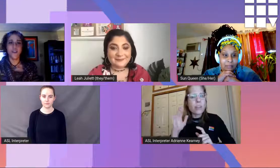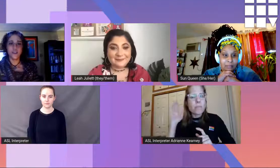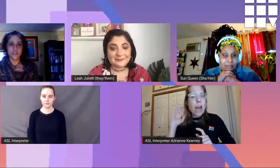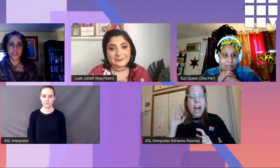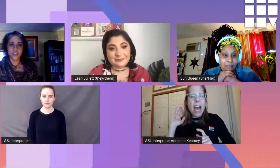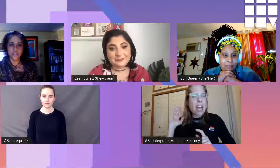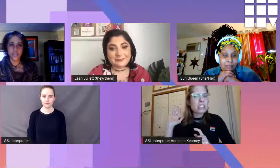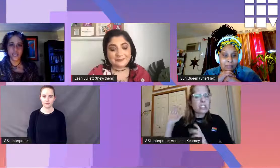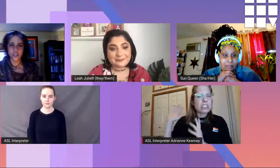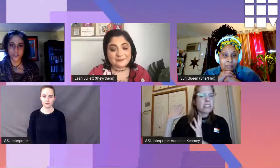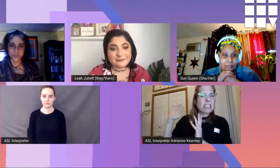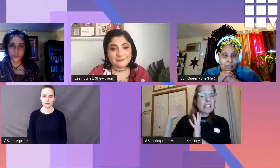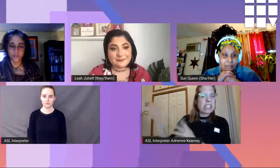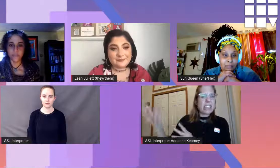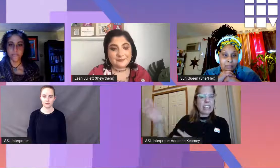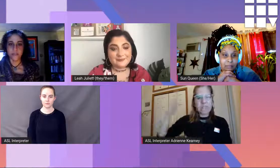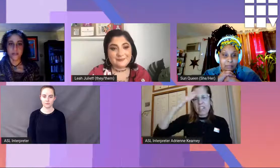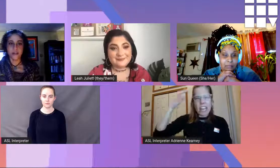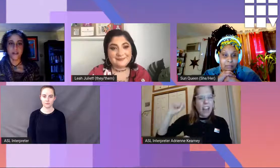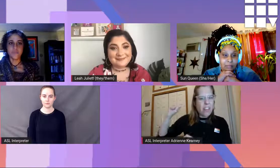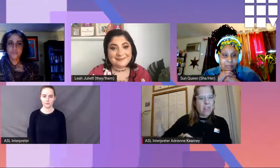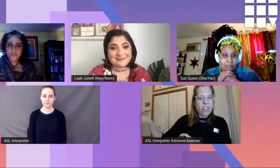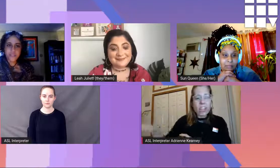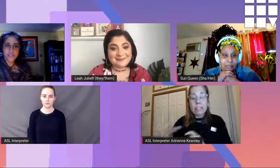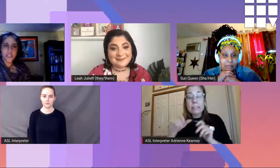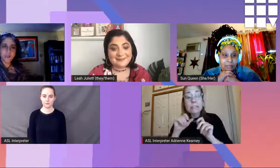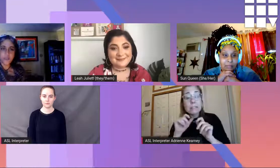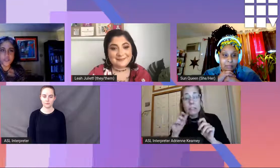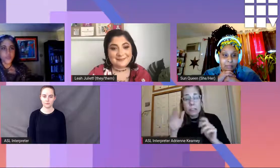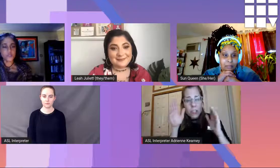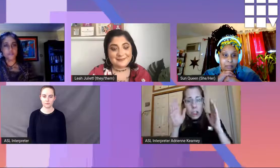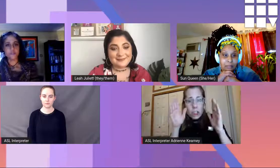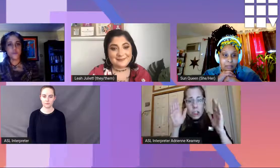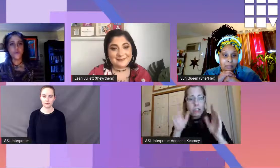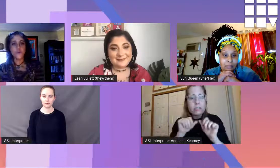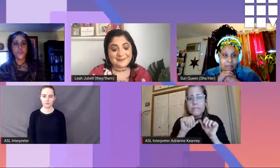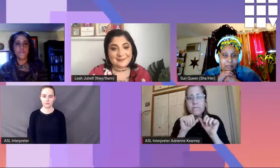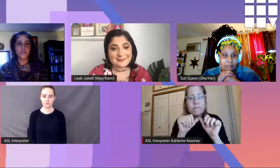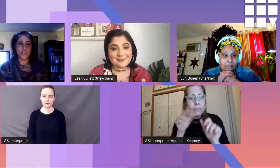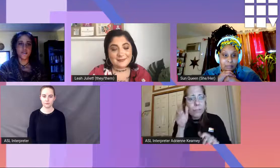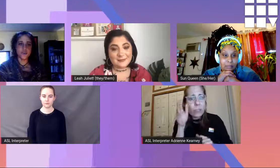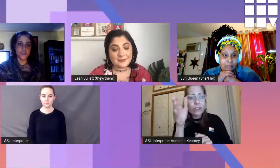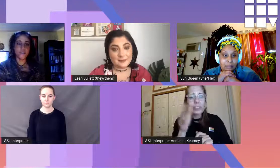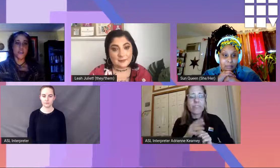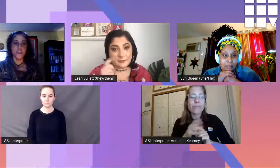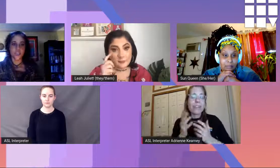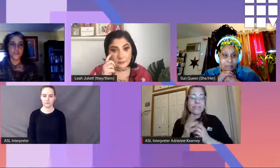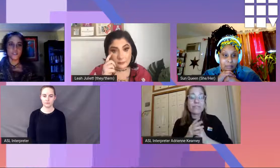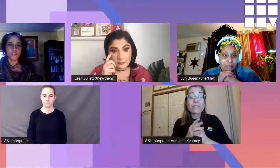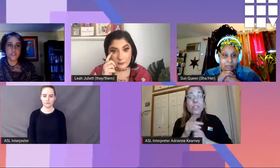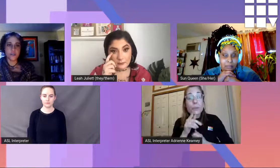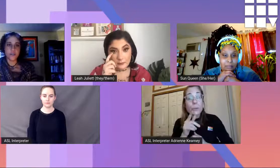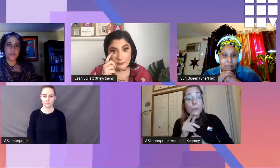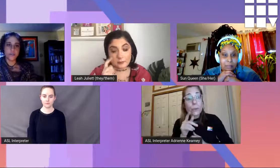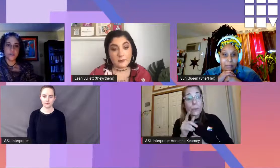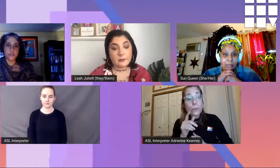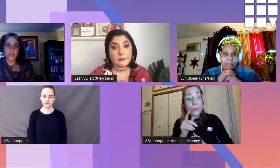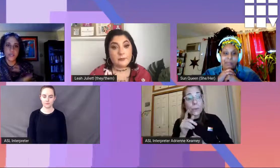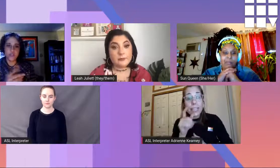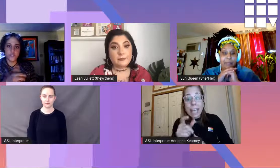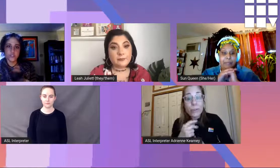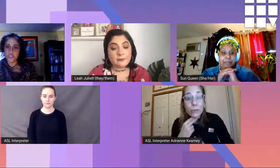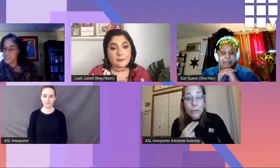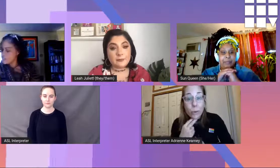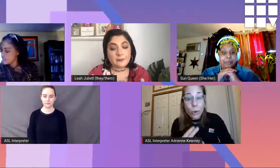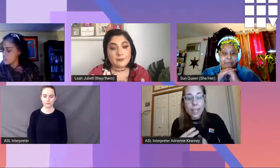that and holding on to it loudly and beautifully. And I'm going to bring, so we talked about who gave you that voice, and we talked a little bit about that